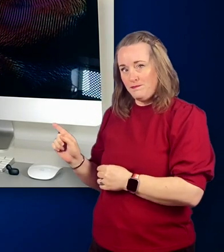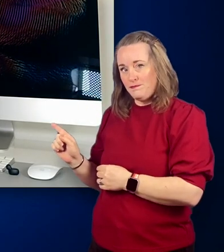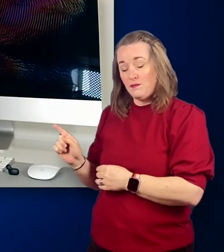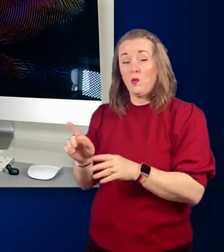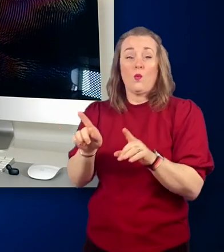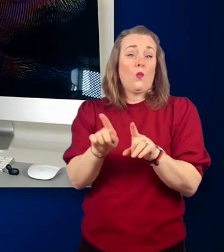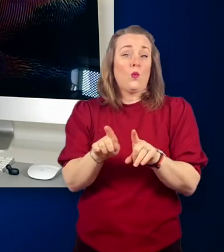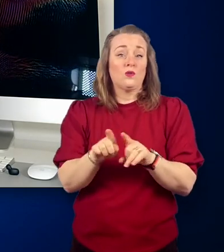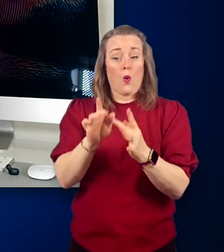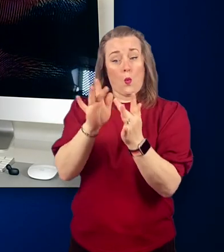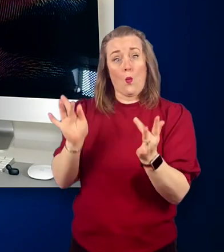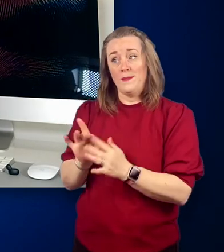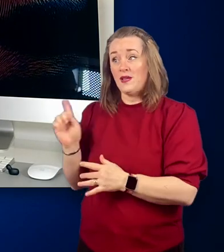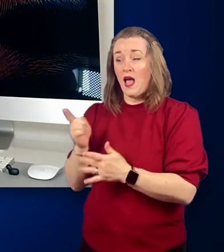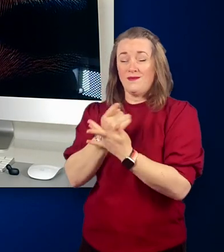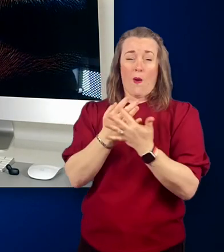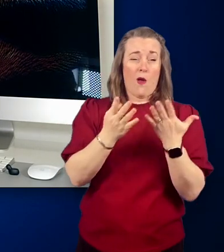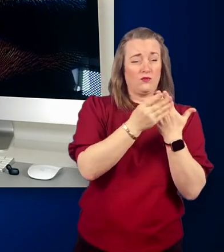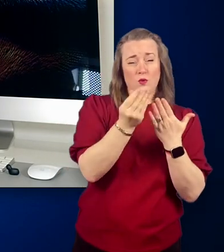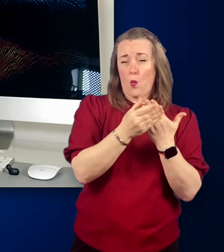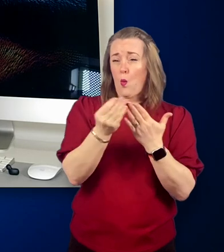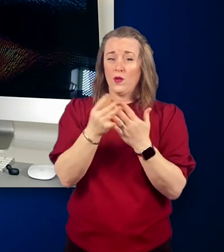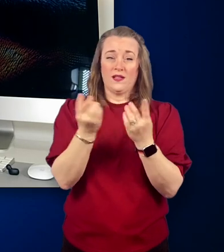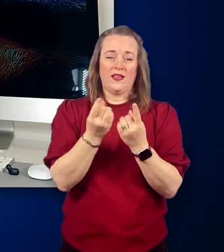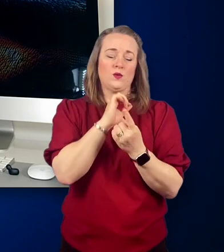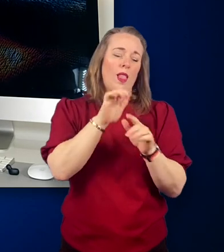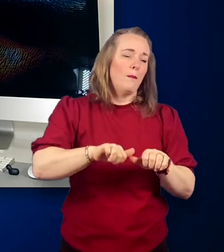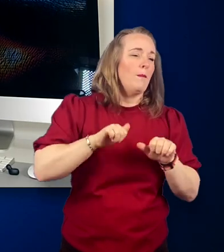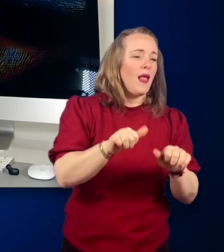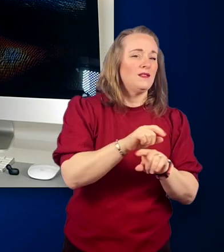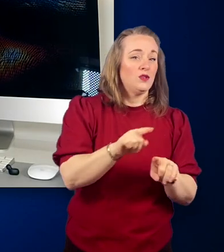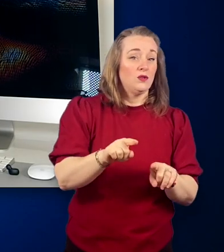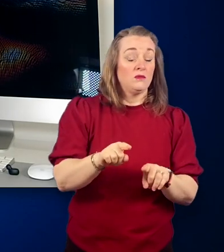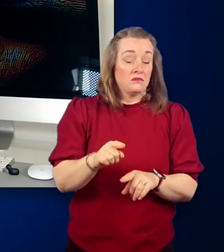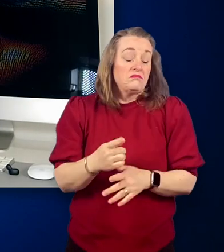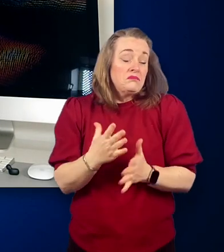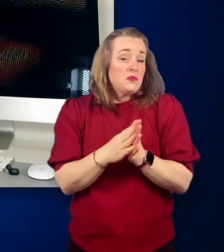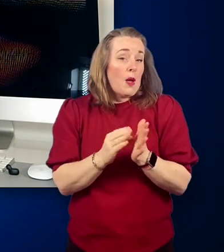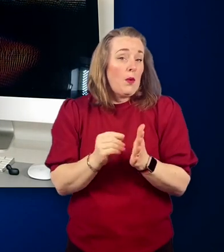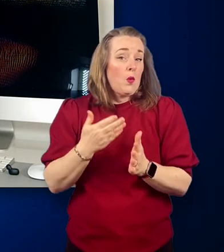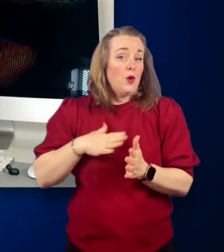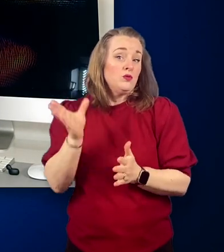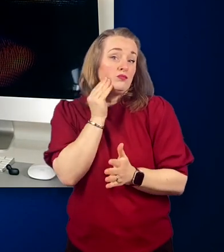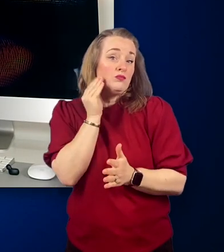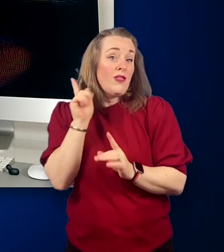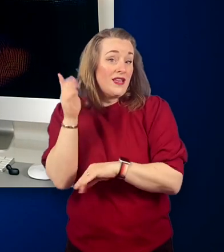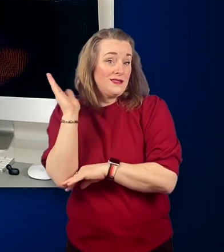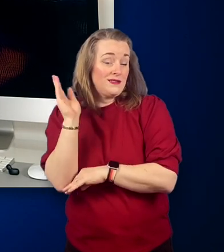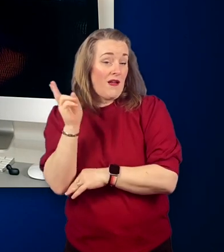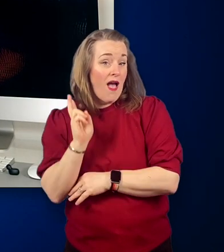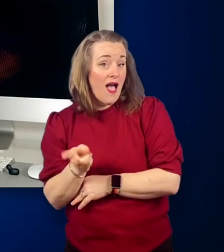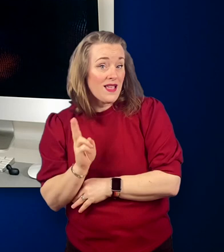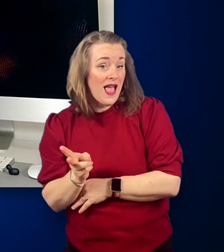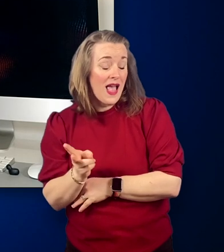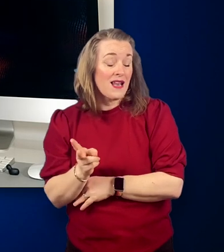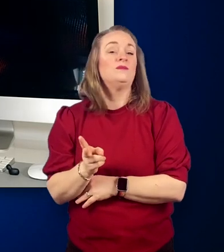lot of materials that could be a blessing unto you. Maybe you want to listen to this message again, or a particular message you want to actually listen